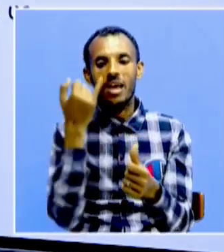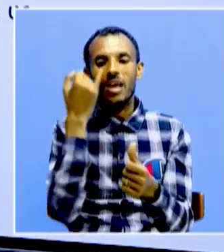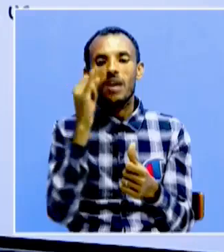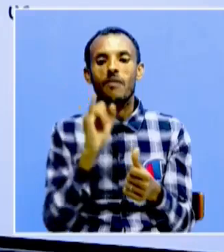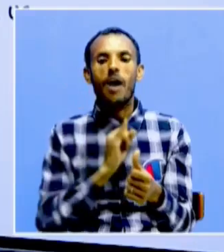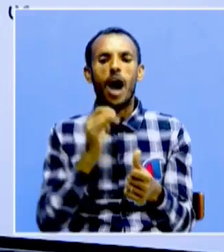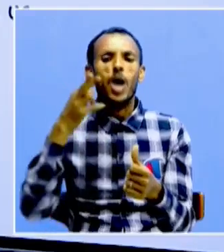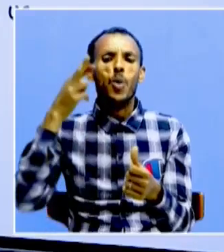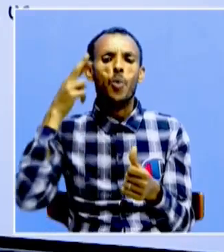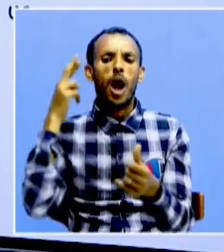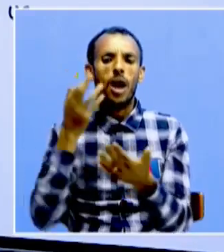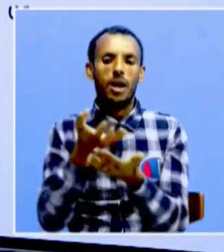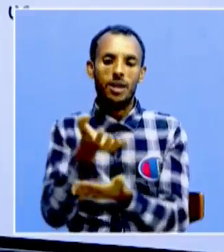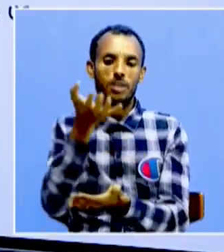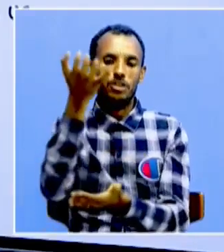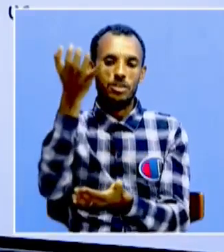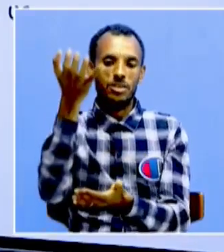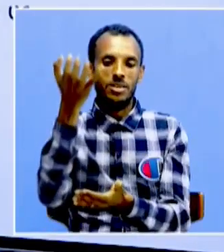I were rich,